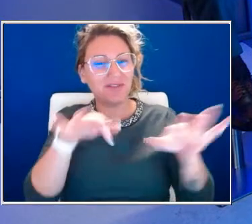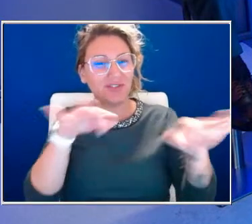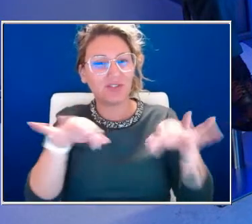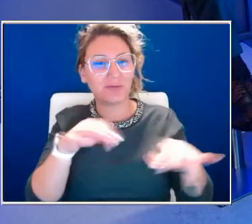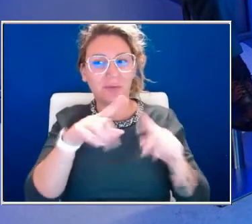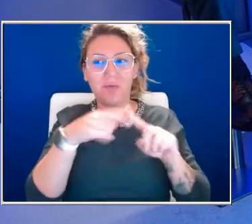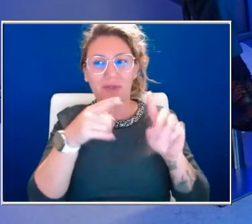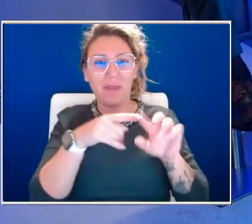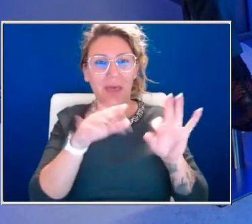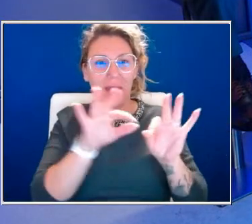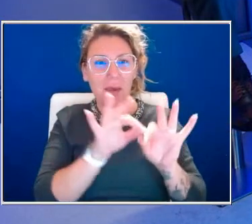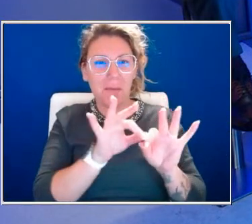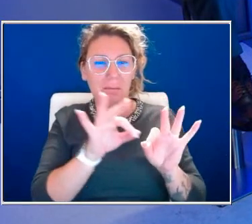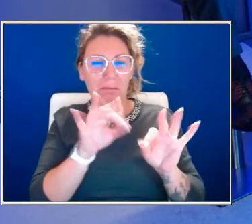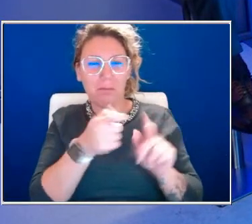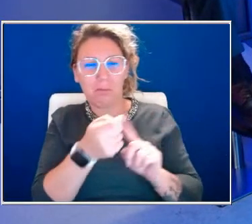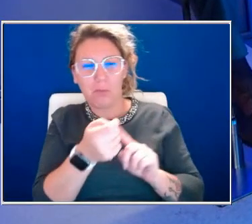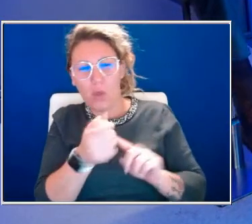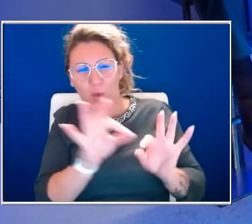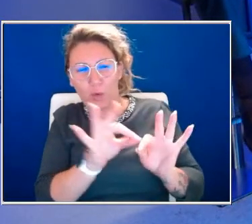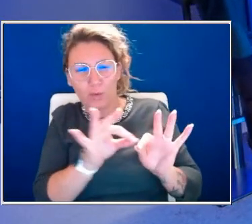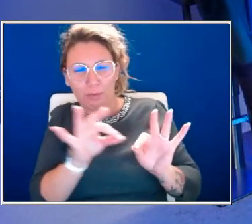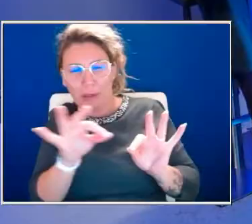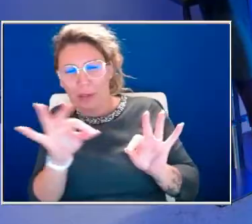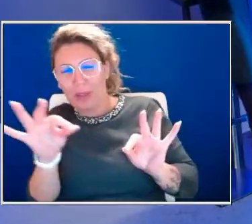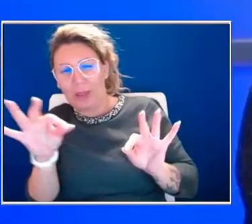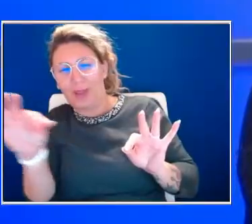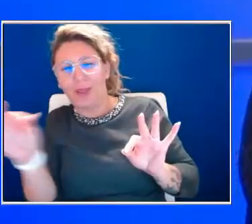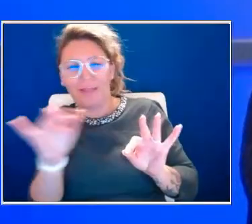pulled that vein out. Tell people what it felt like or looked like.